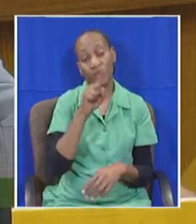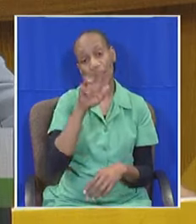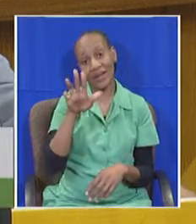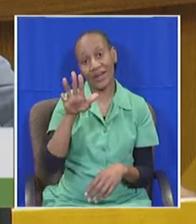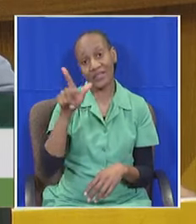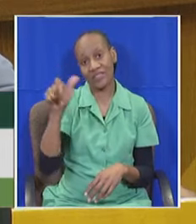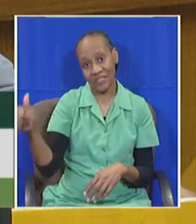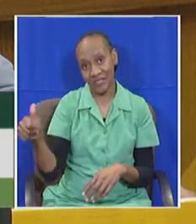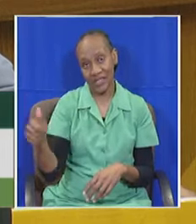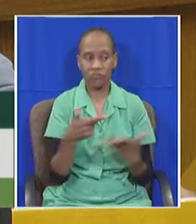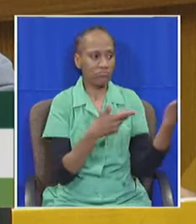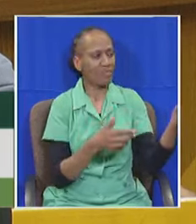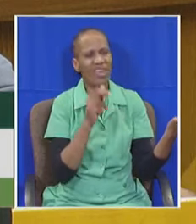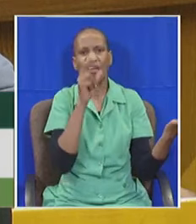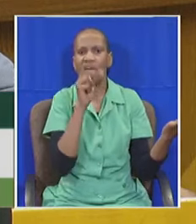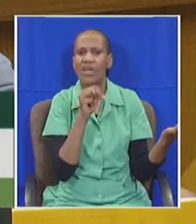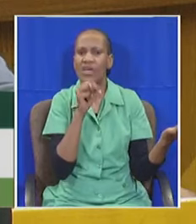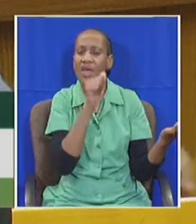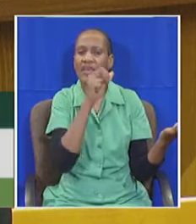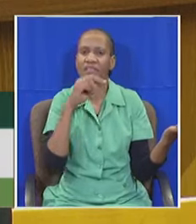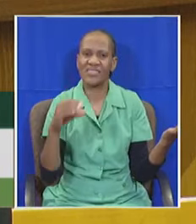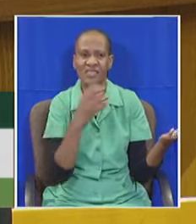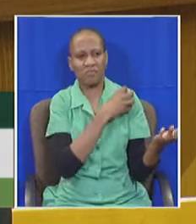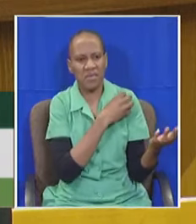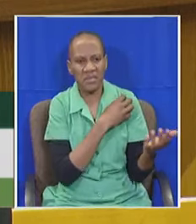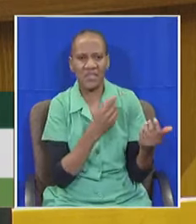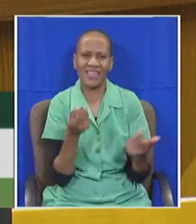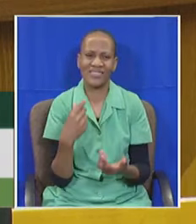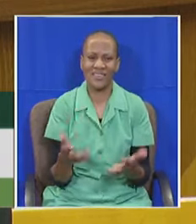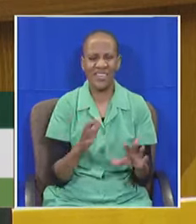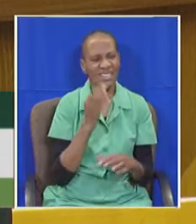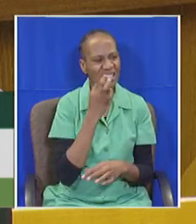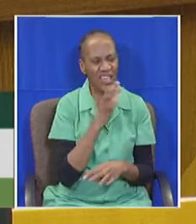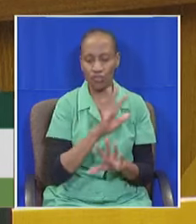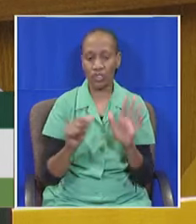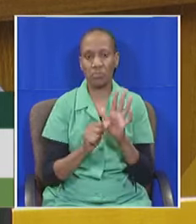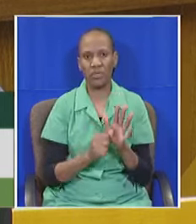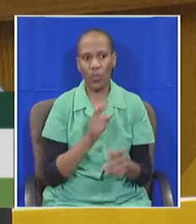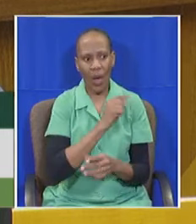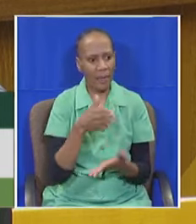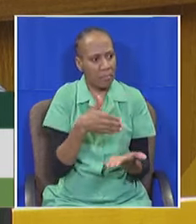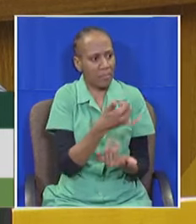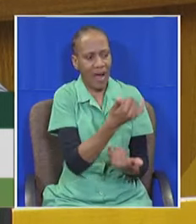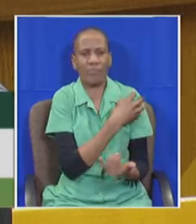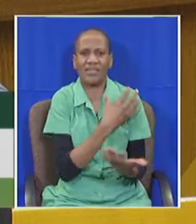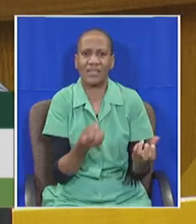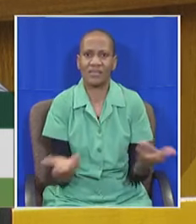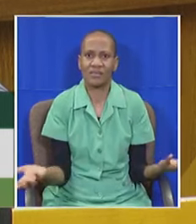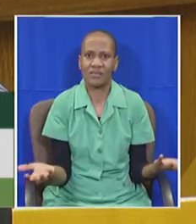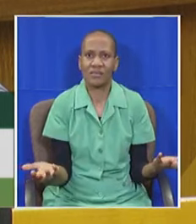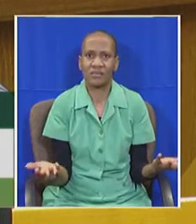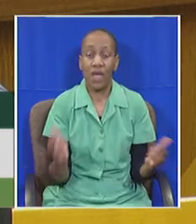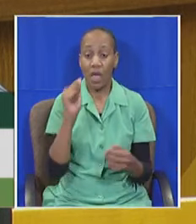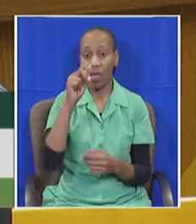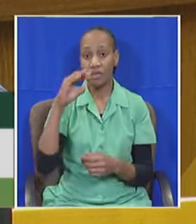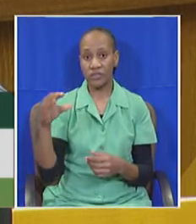1976, ANC MPs and cabinet ministers just haven't seen it important enough to pitch up. The ANC has